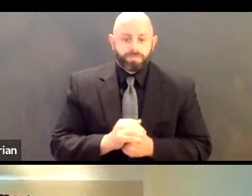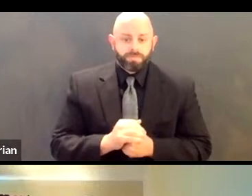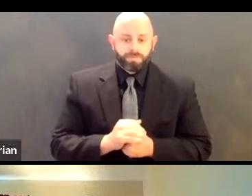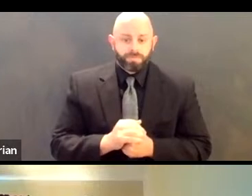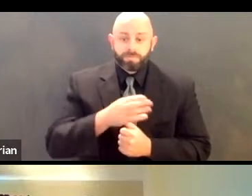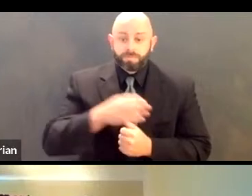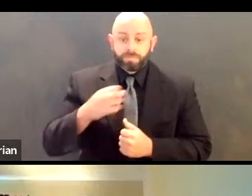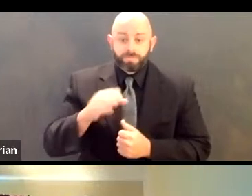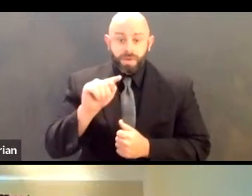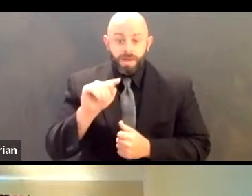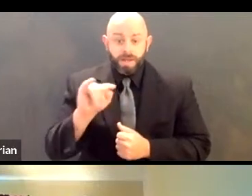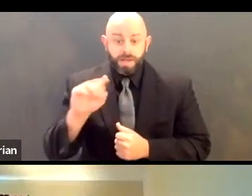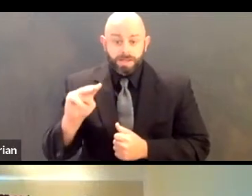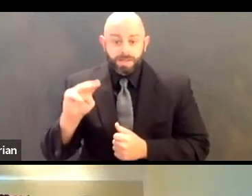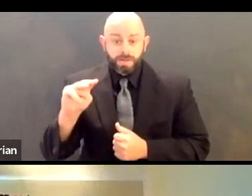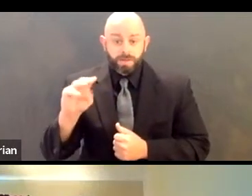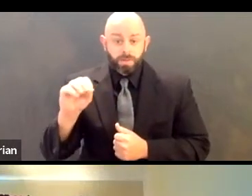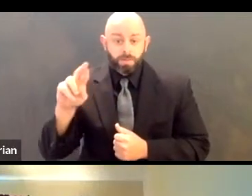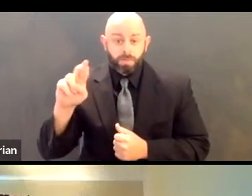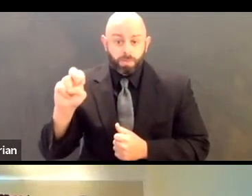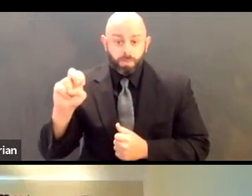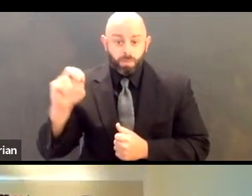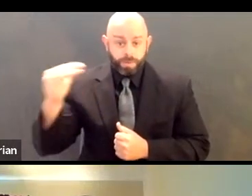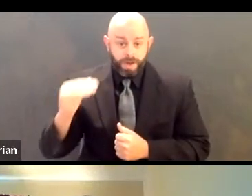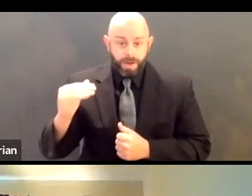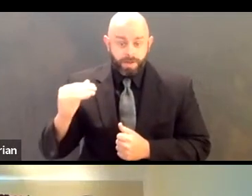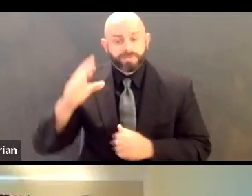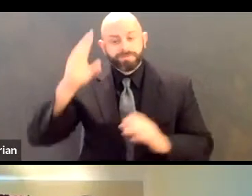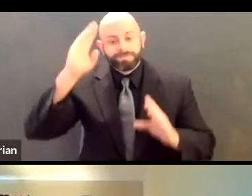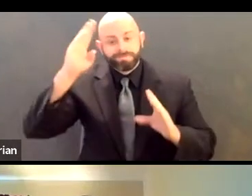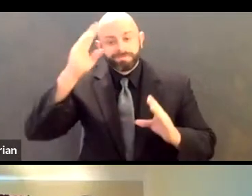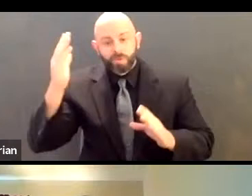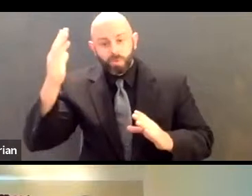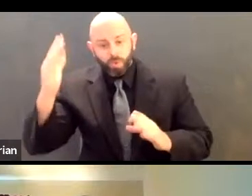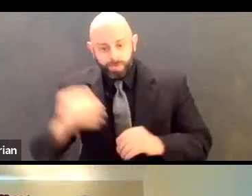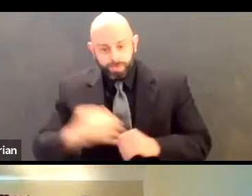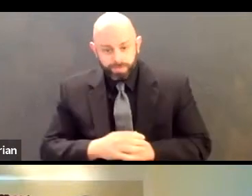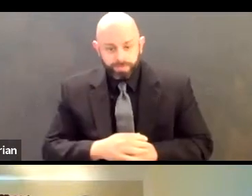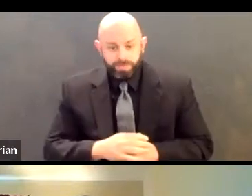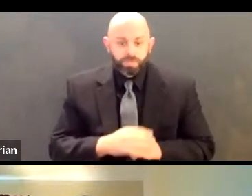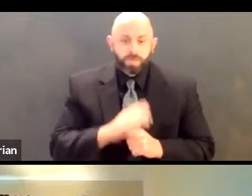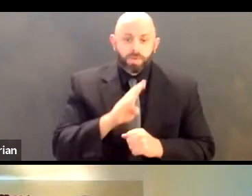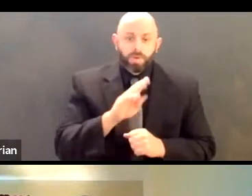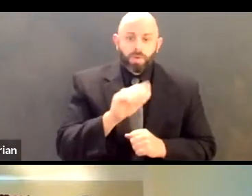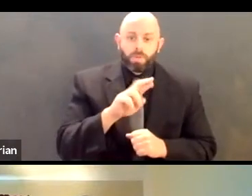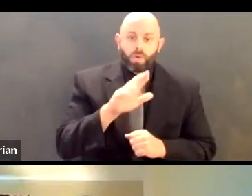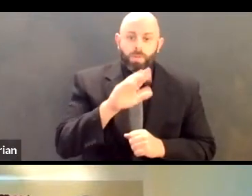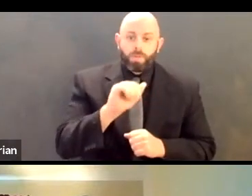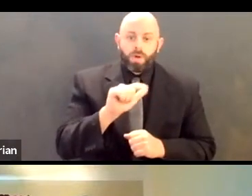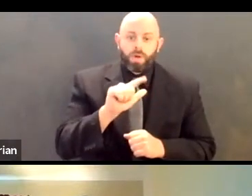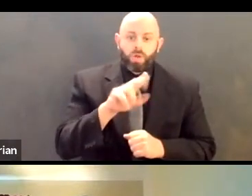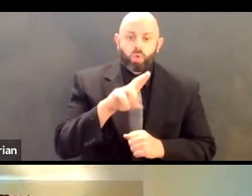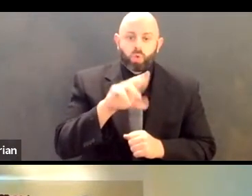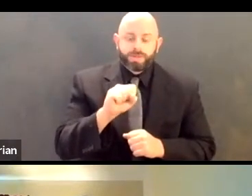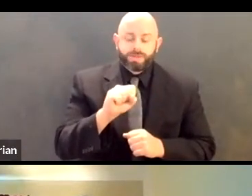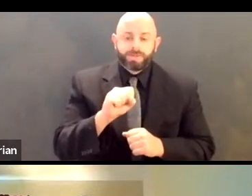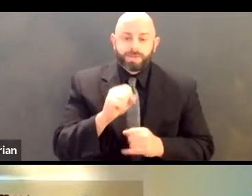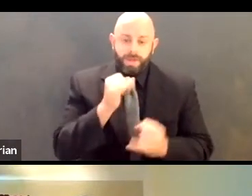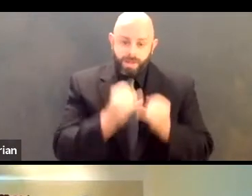Tim Moore, let's go to you next. Hey, everybody. Good morning. Awesome. And then Barbara Lucas, you are our last one to test your